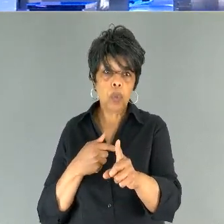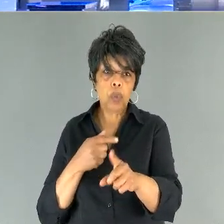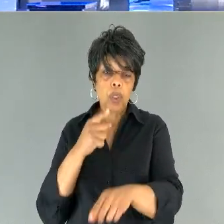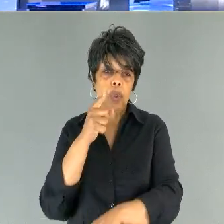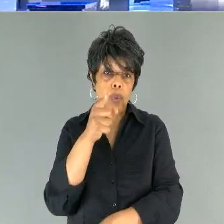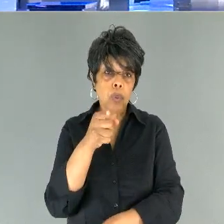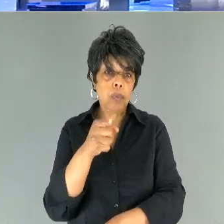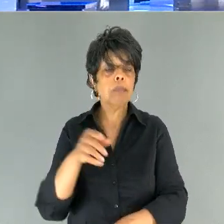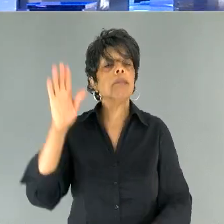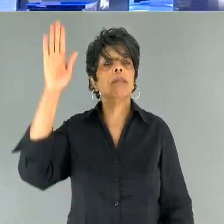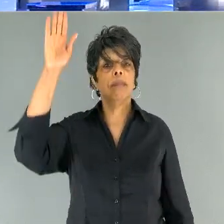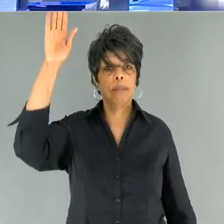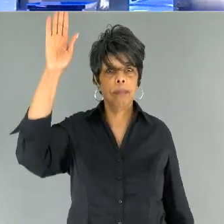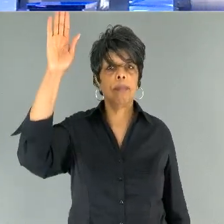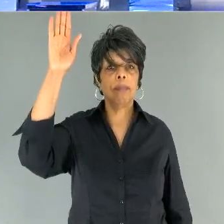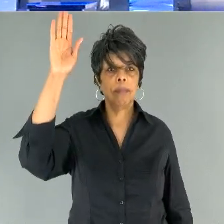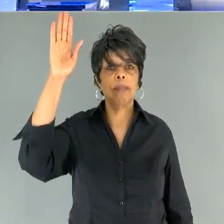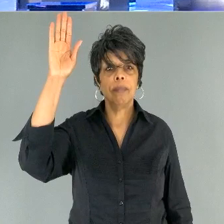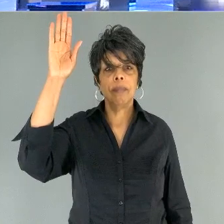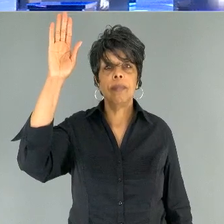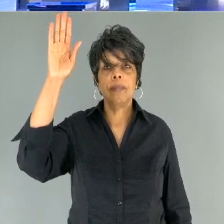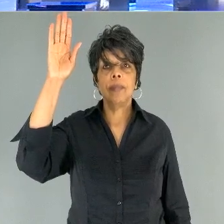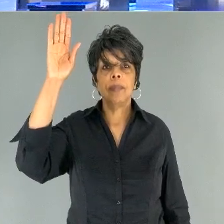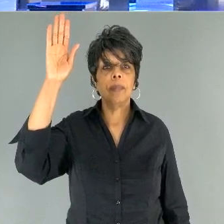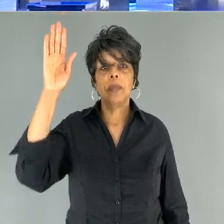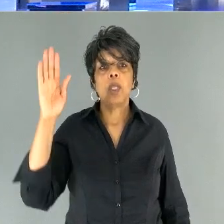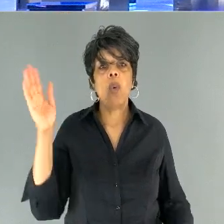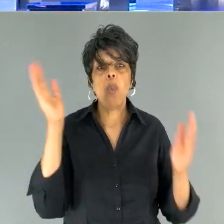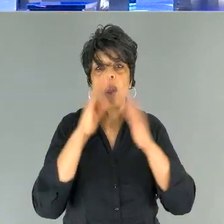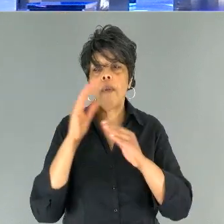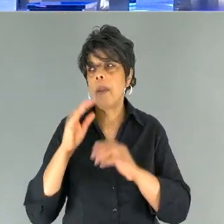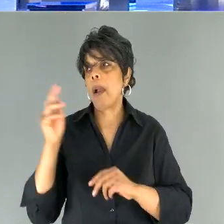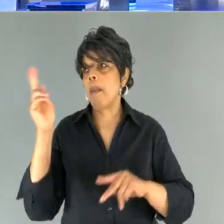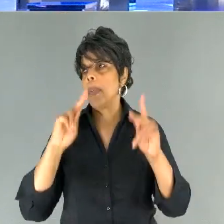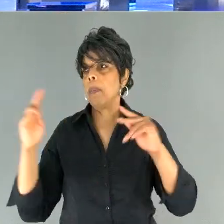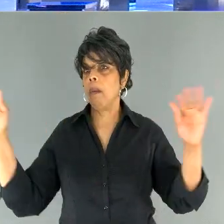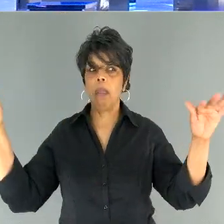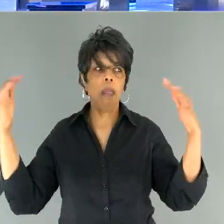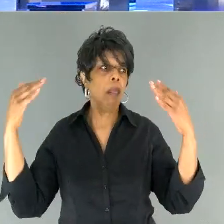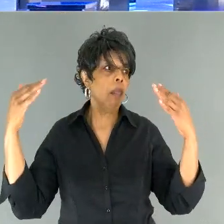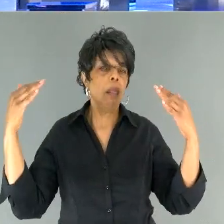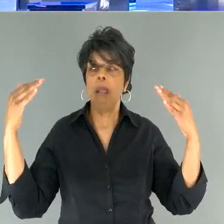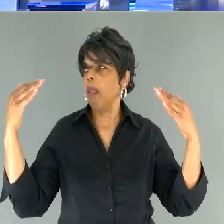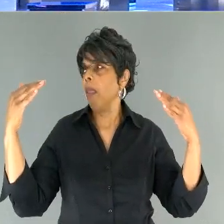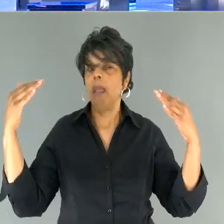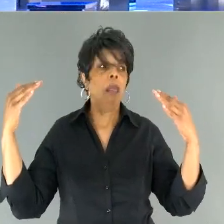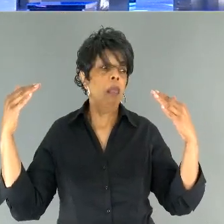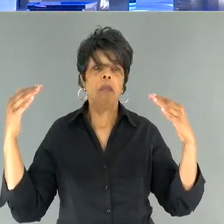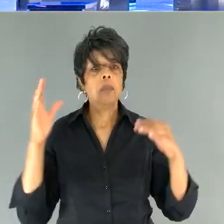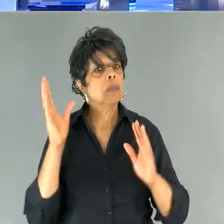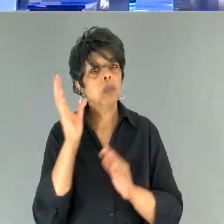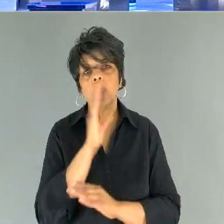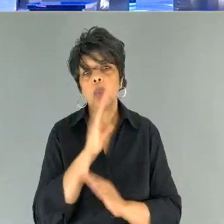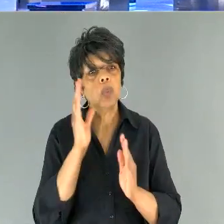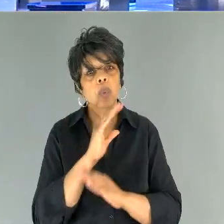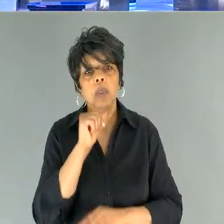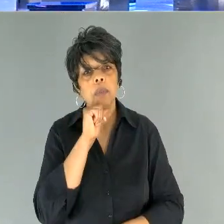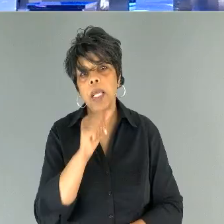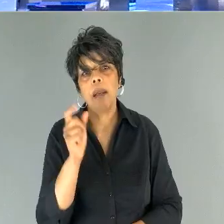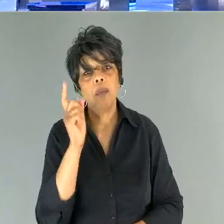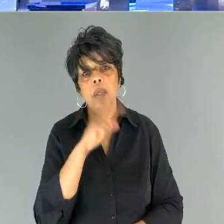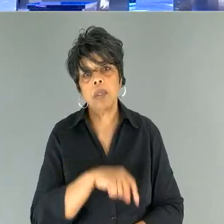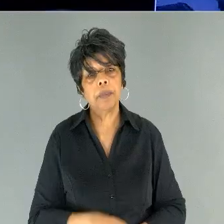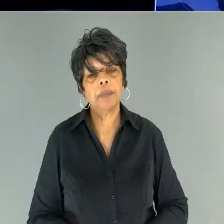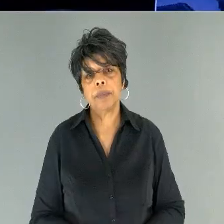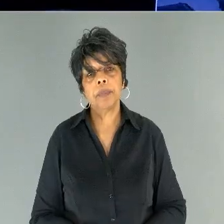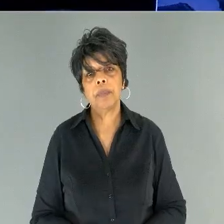bless you. Don't worry about anyone looking around. This is between you and God. No one is going to embarrass you. No